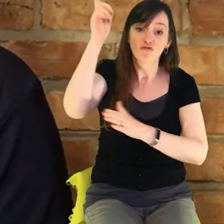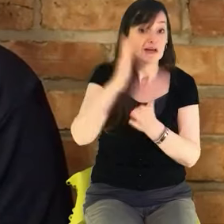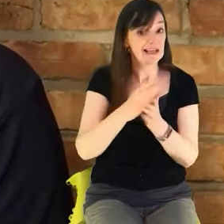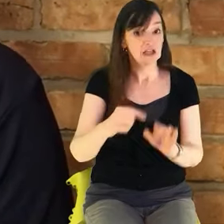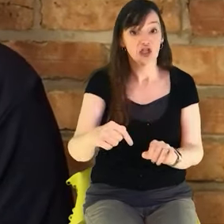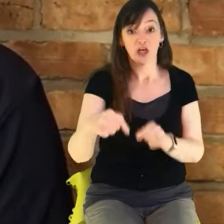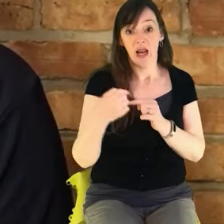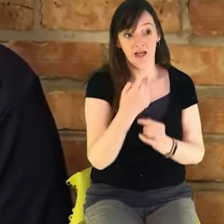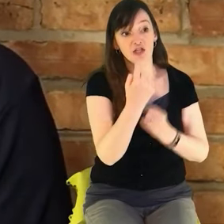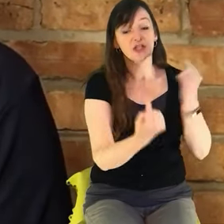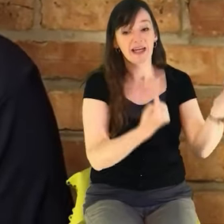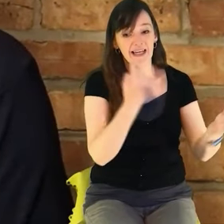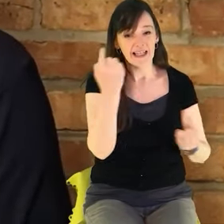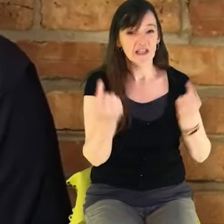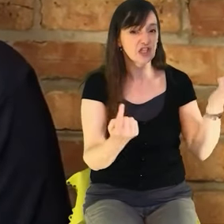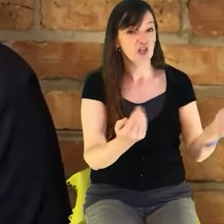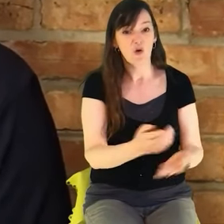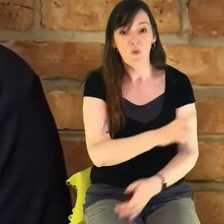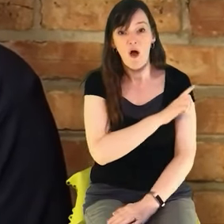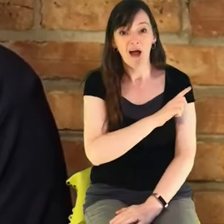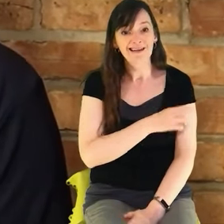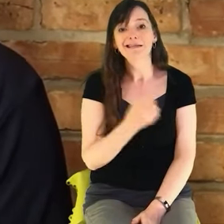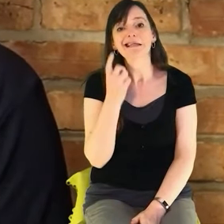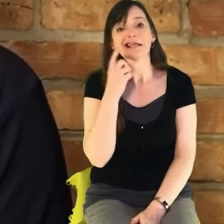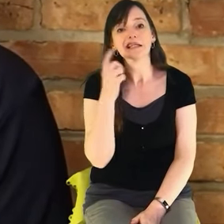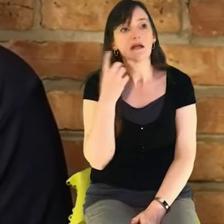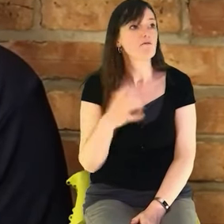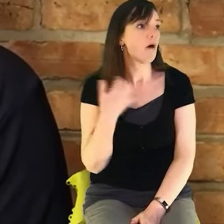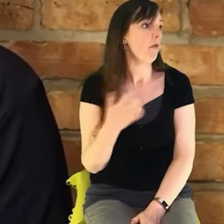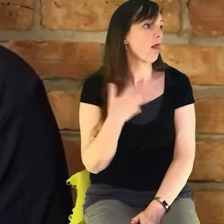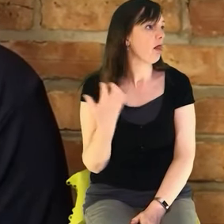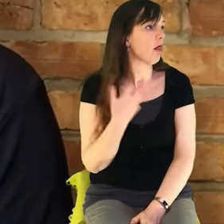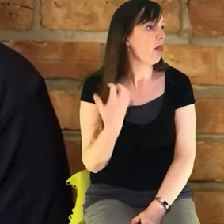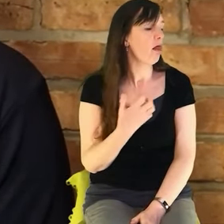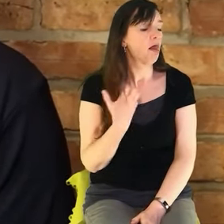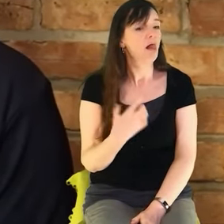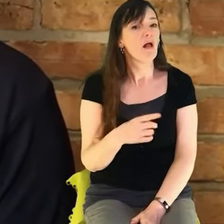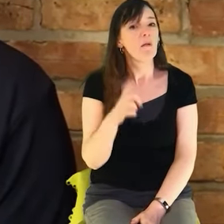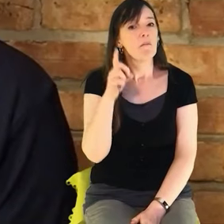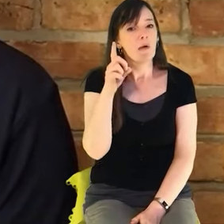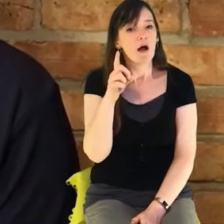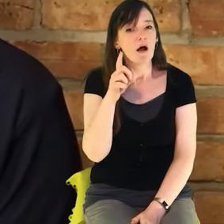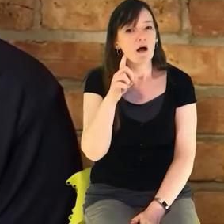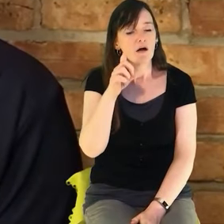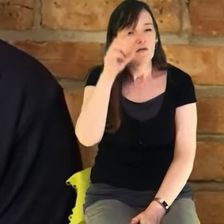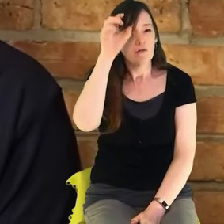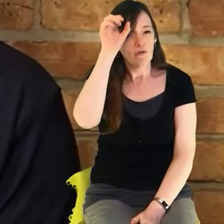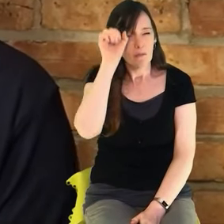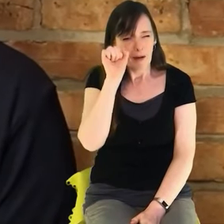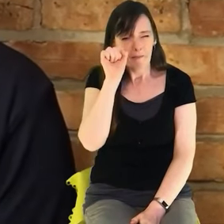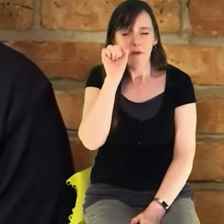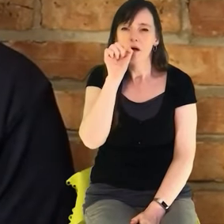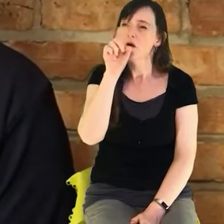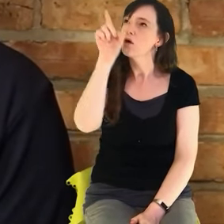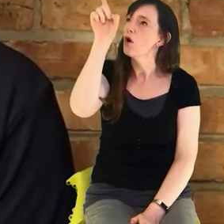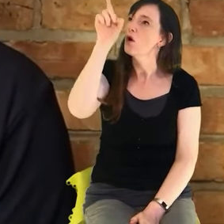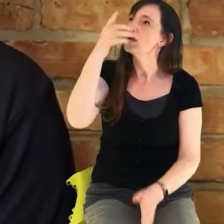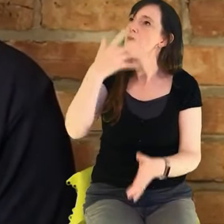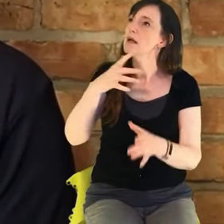us who can so easily grumble and complain, but bearing in mind what the Lord has done for